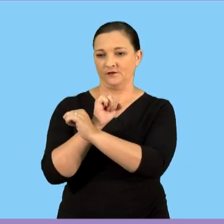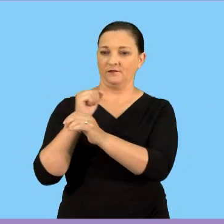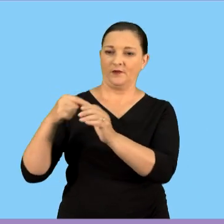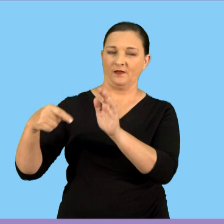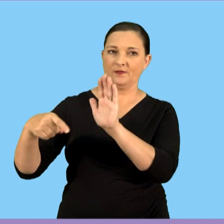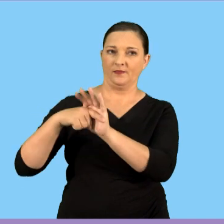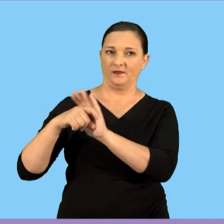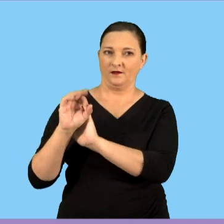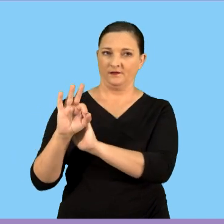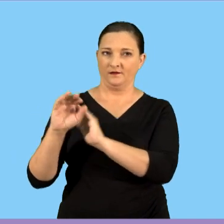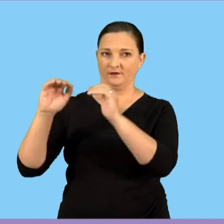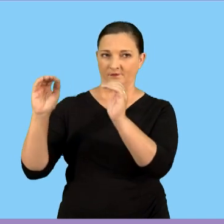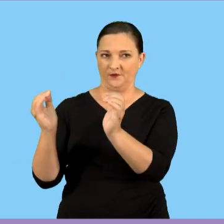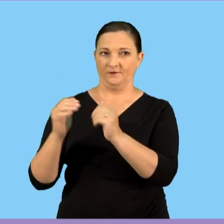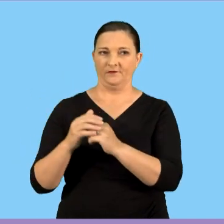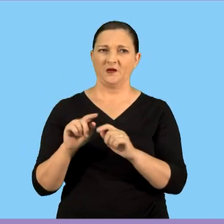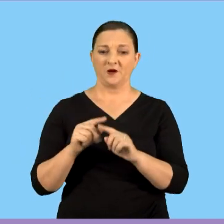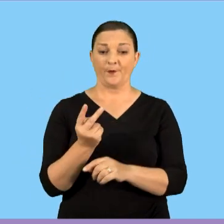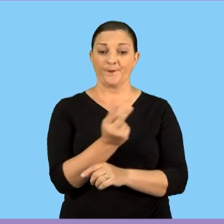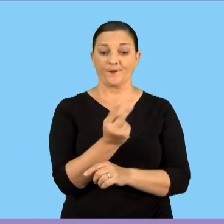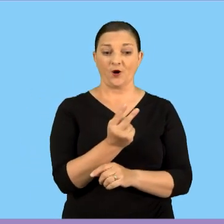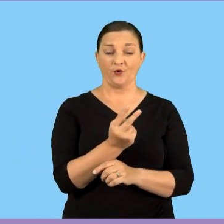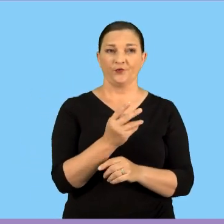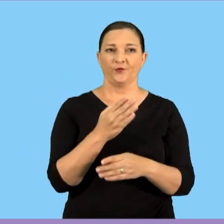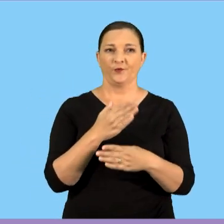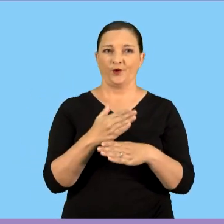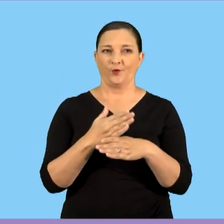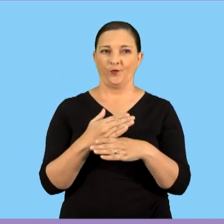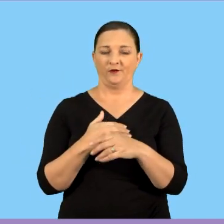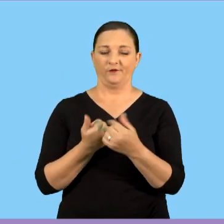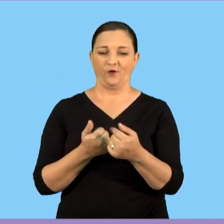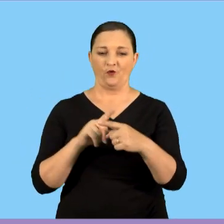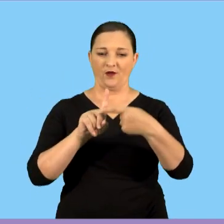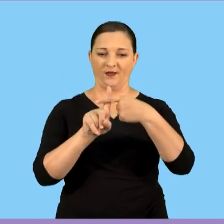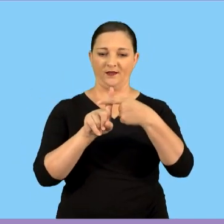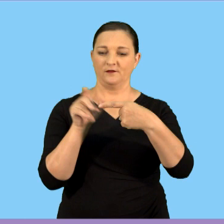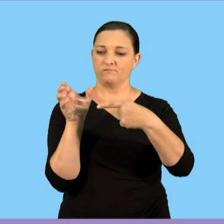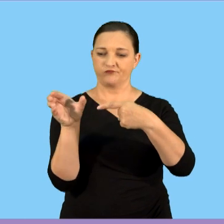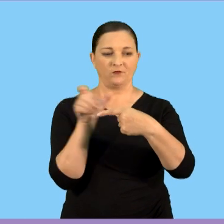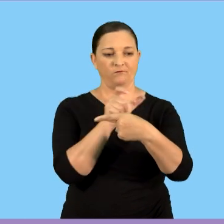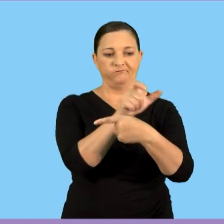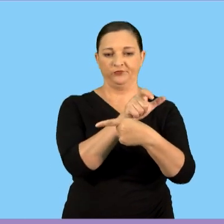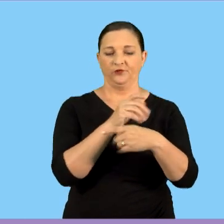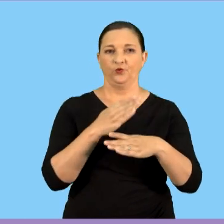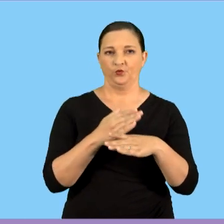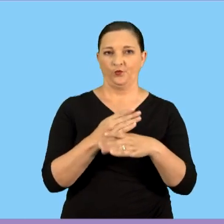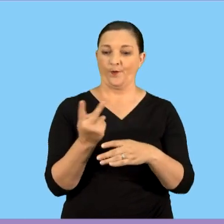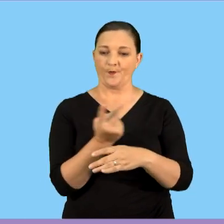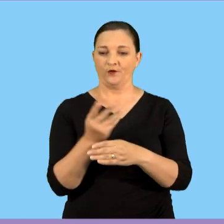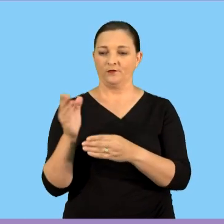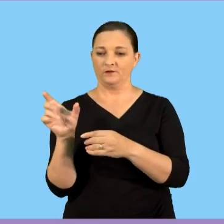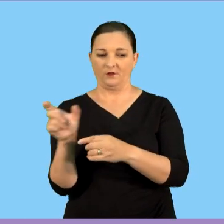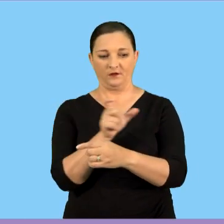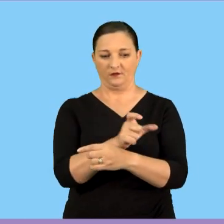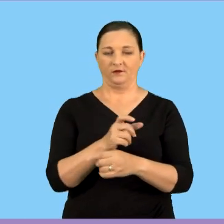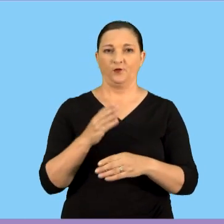multiplied by a negative 3. We are going to be working on either sides of the addition or subtraction. In this